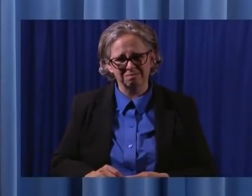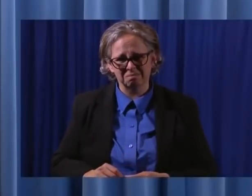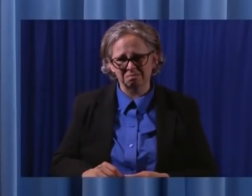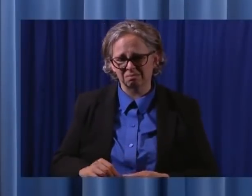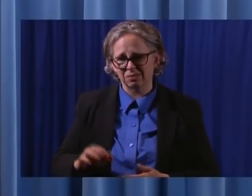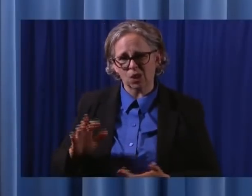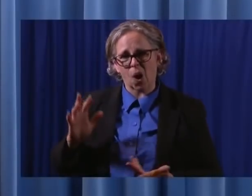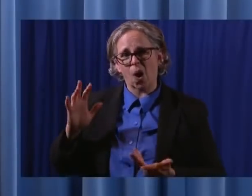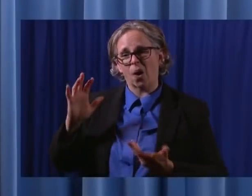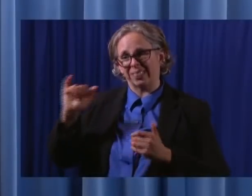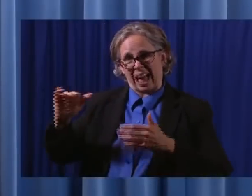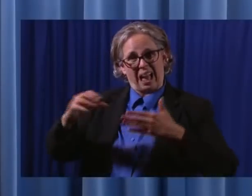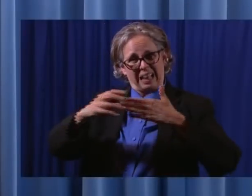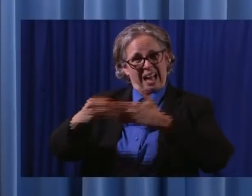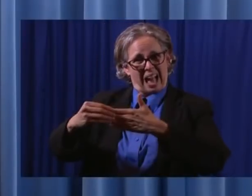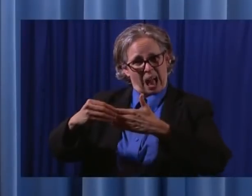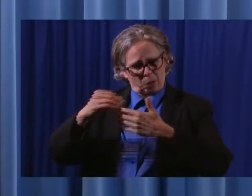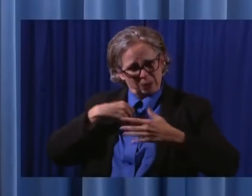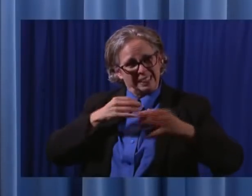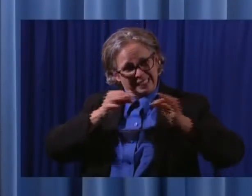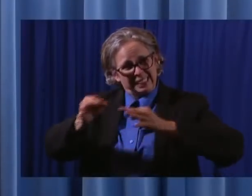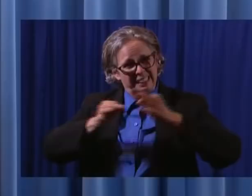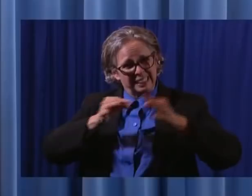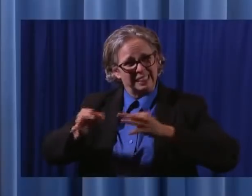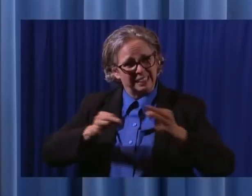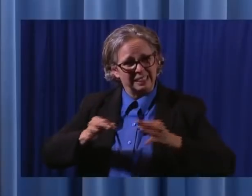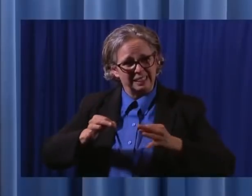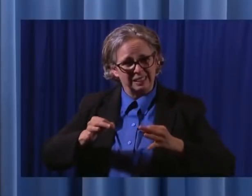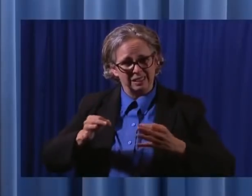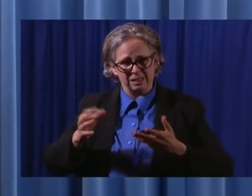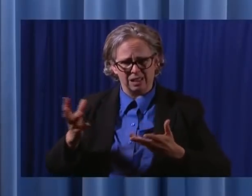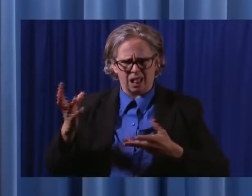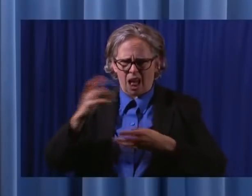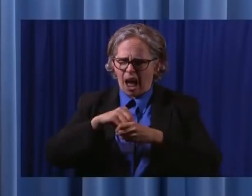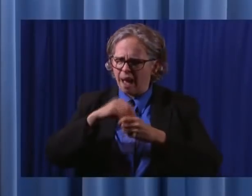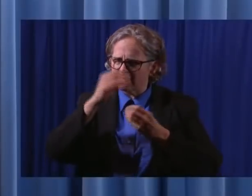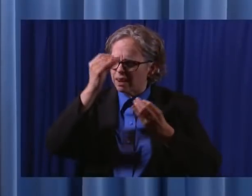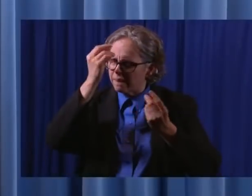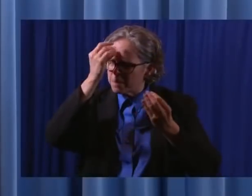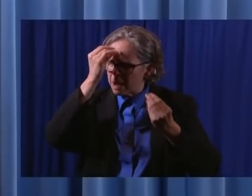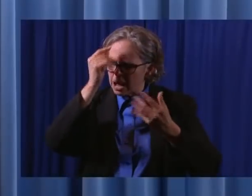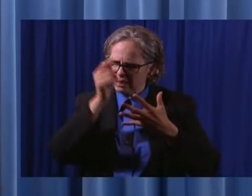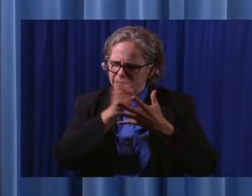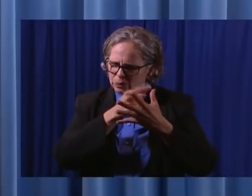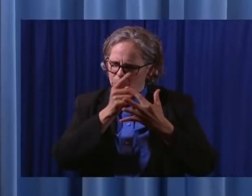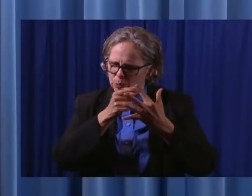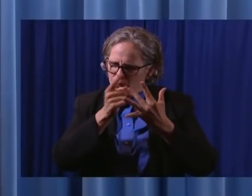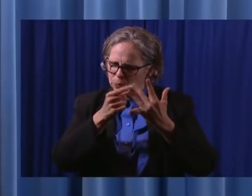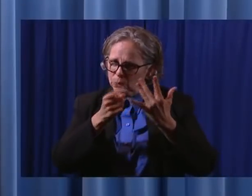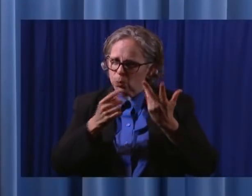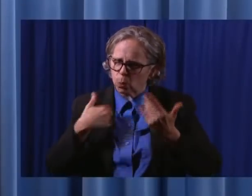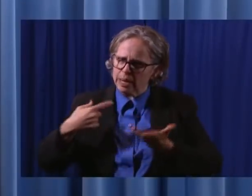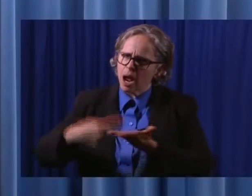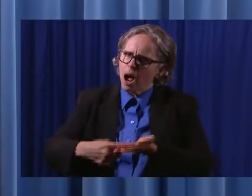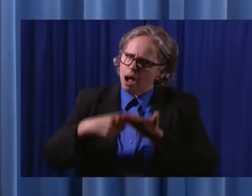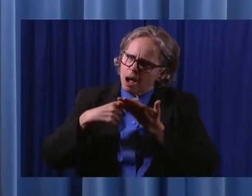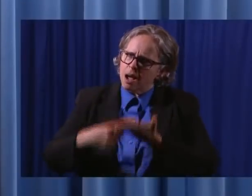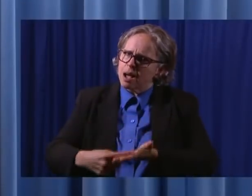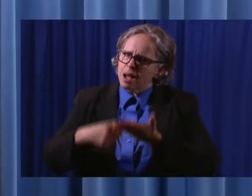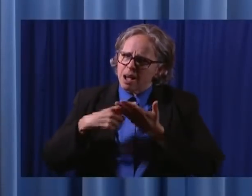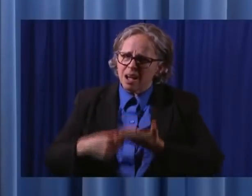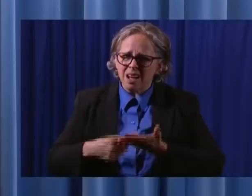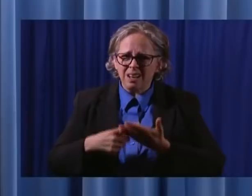very thoughtful process. I think that virtually every group that has looked at